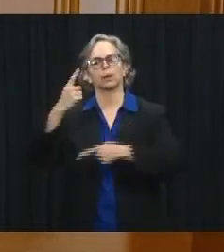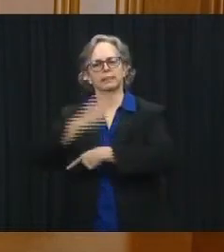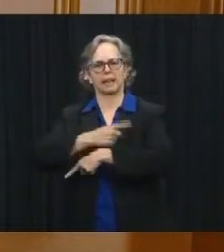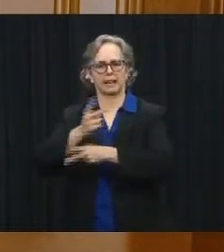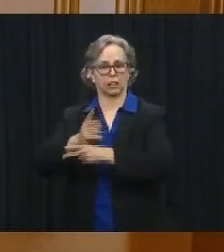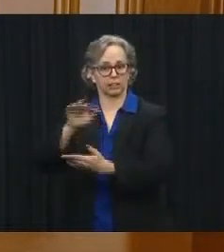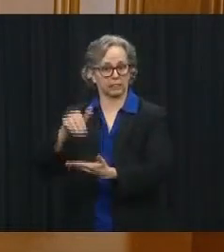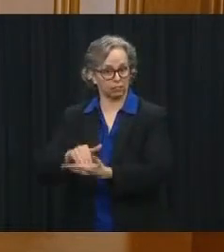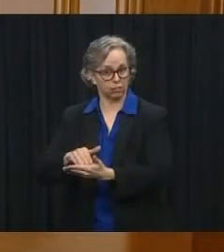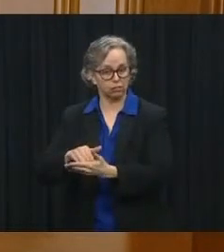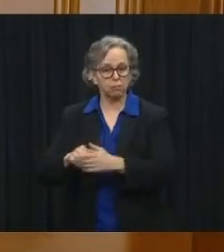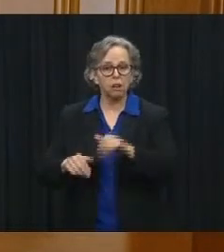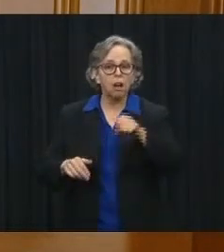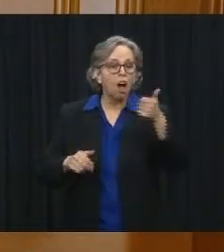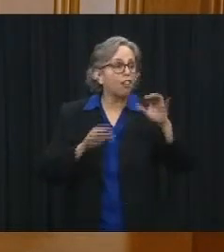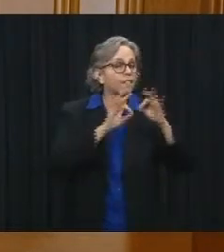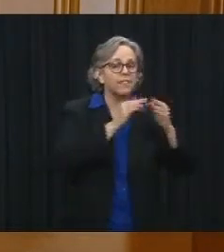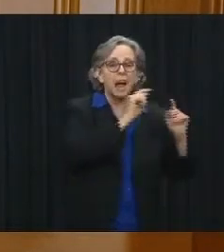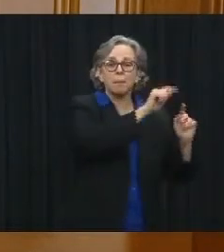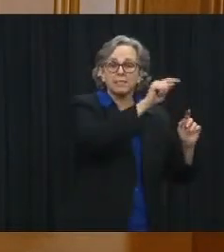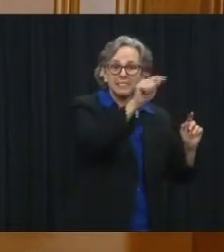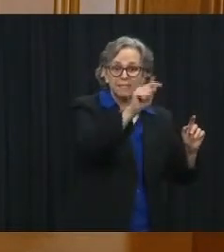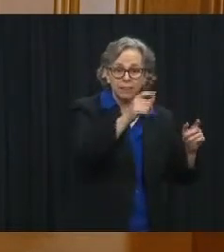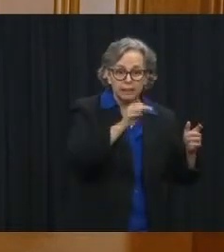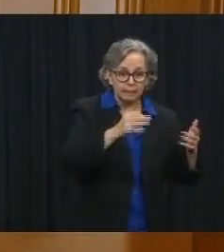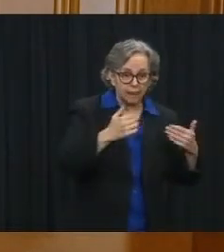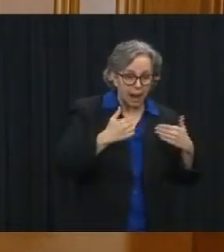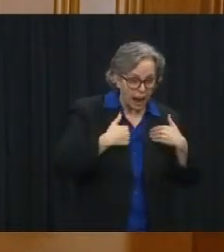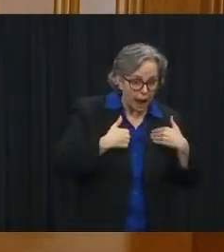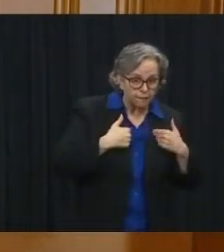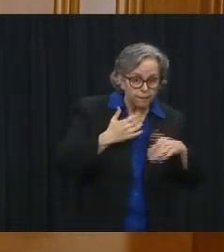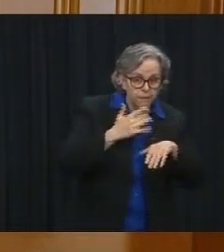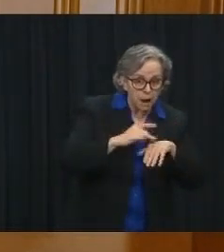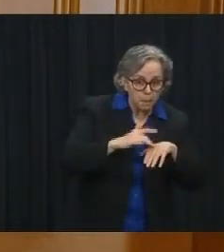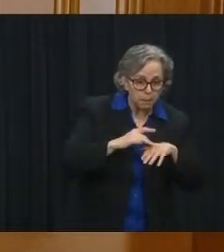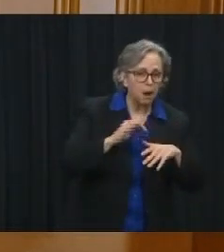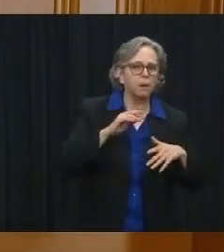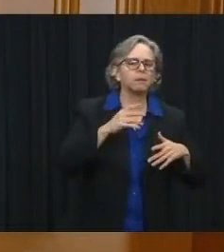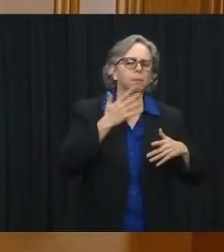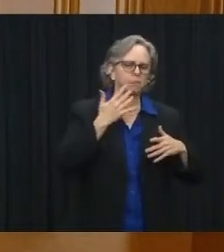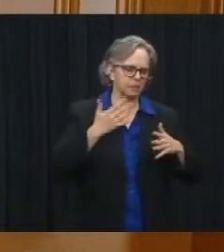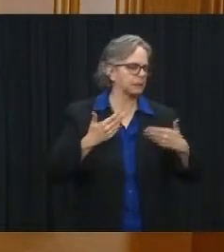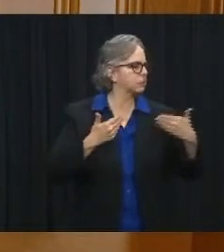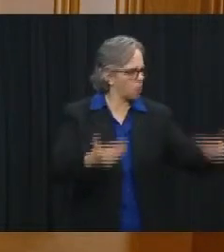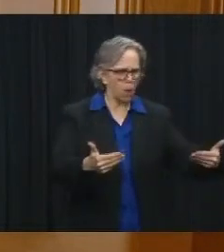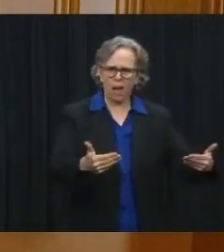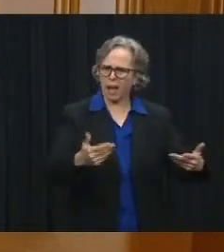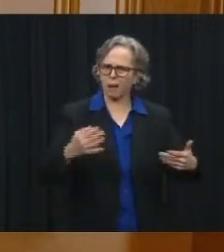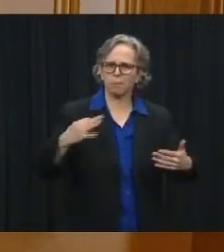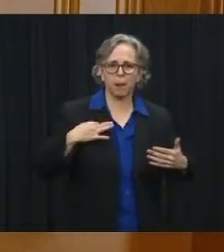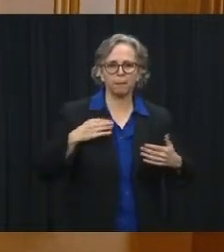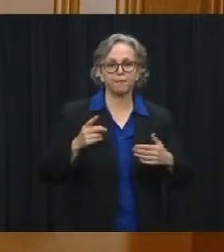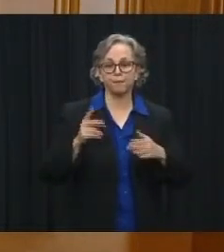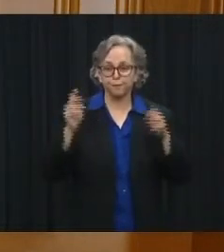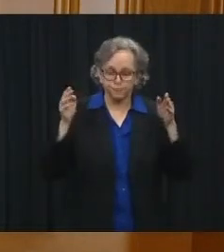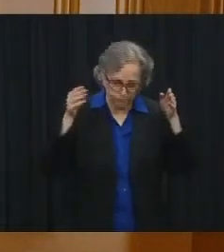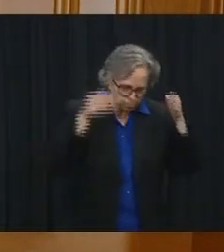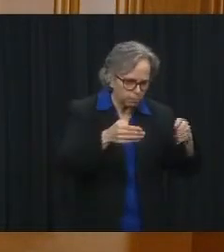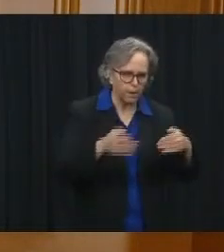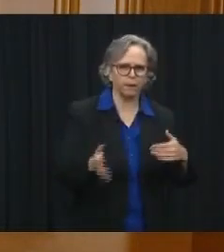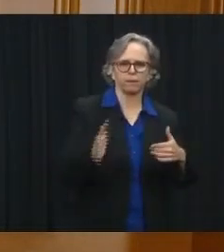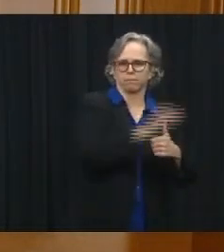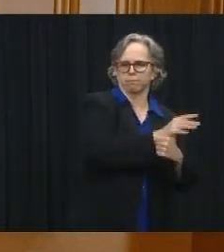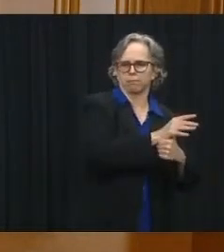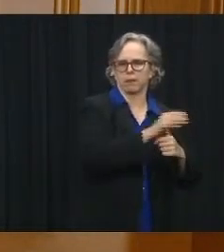any slots remain open, other families then could apply. Priority will go to